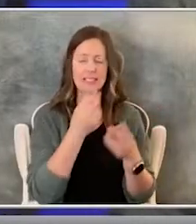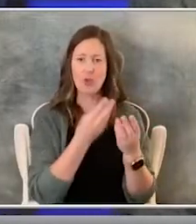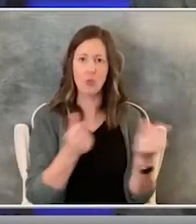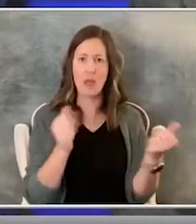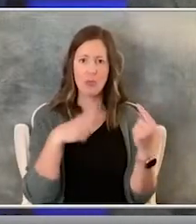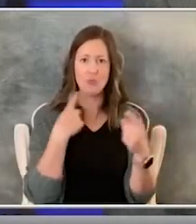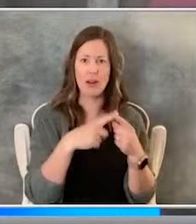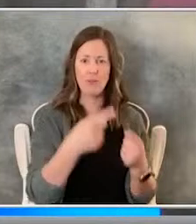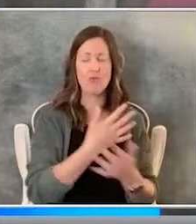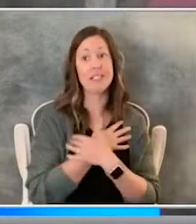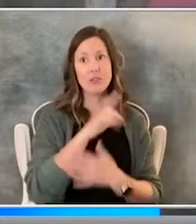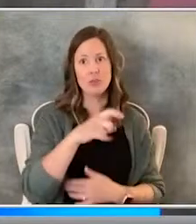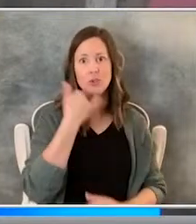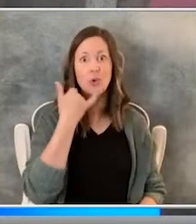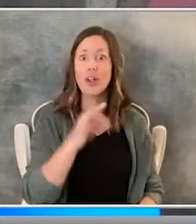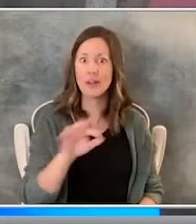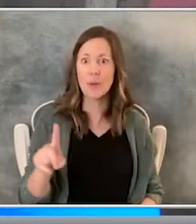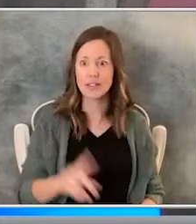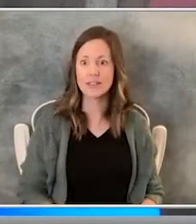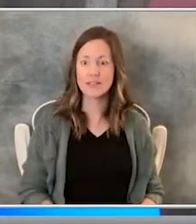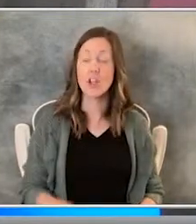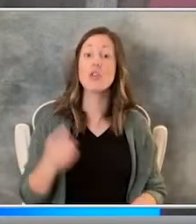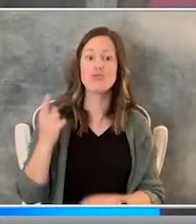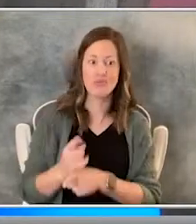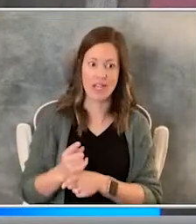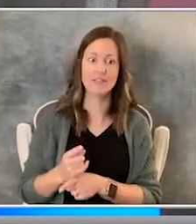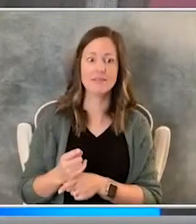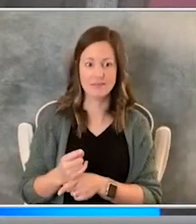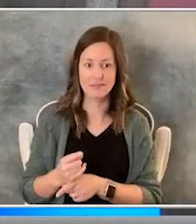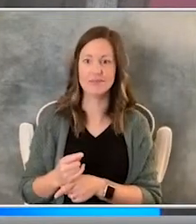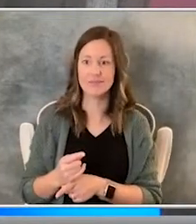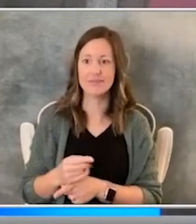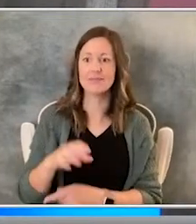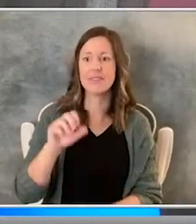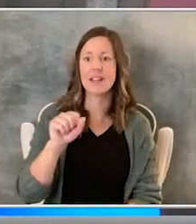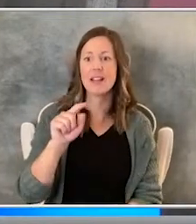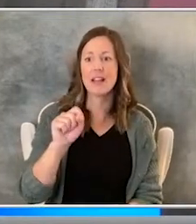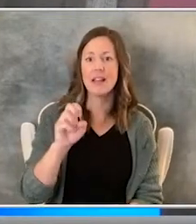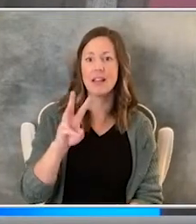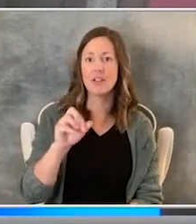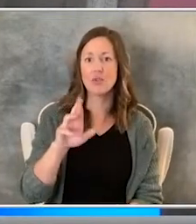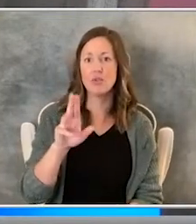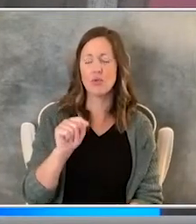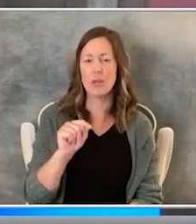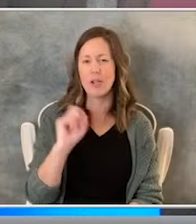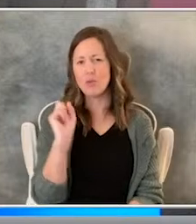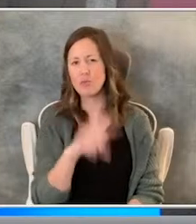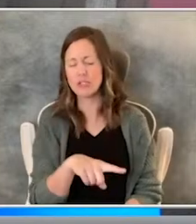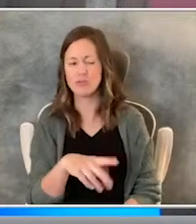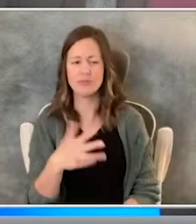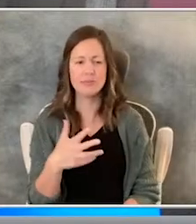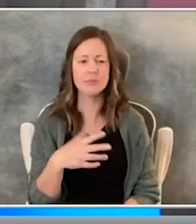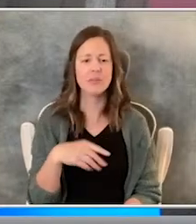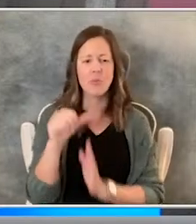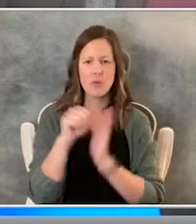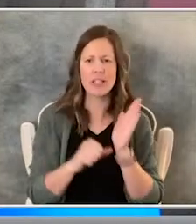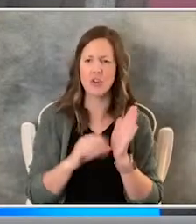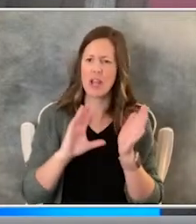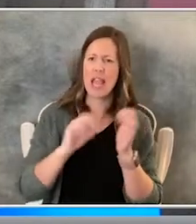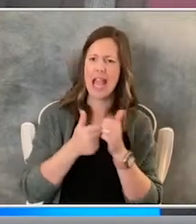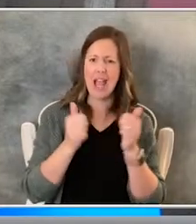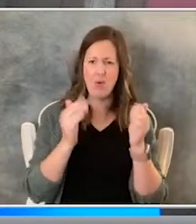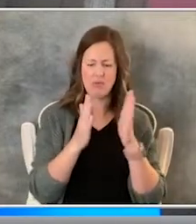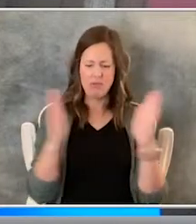So now even a tiny wire the size of your hair can have multiple different components. So it's multiple different, and if you look at a cross section, it can be